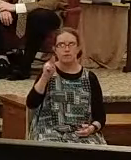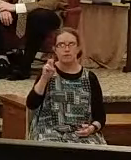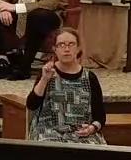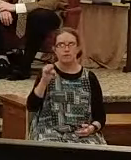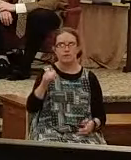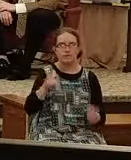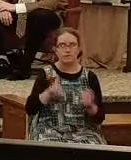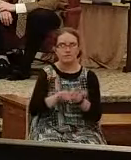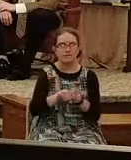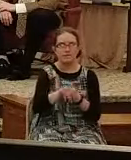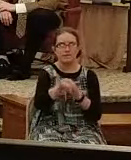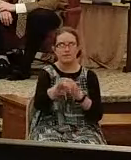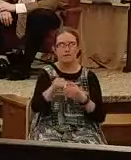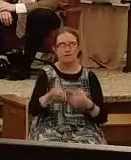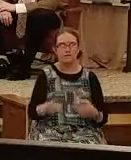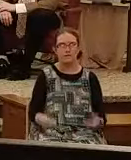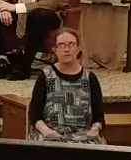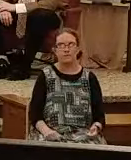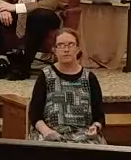killing them.